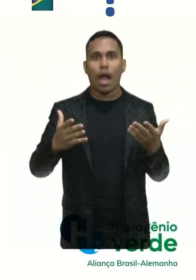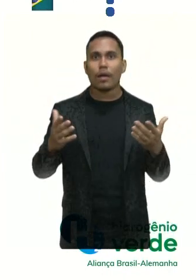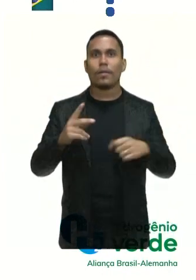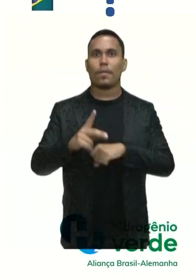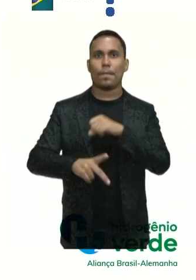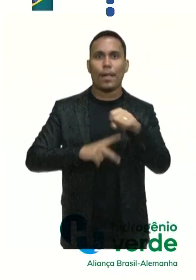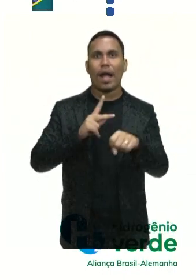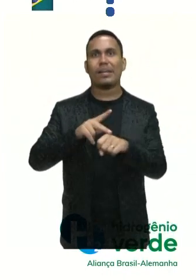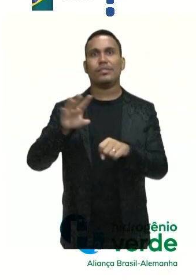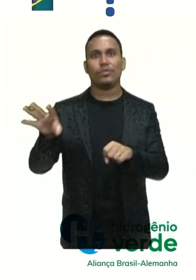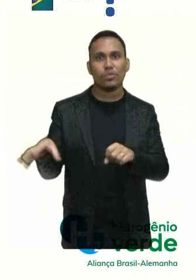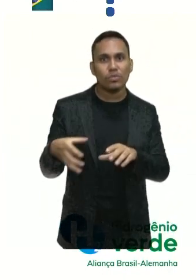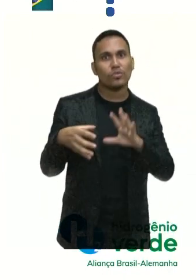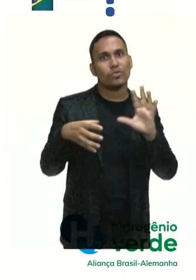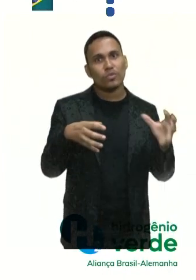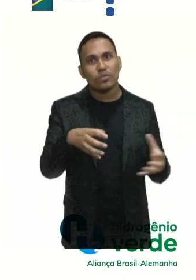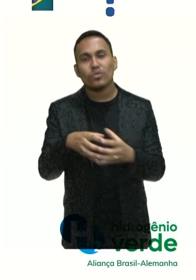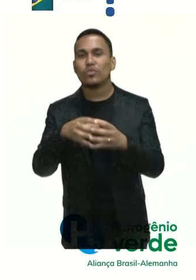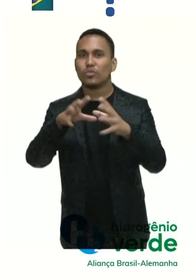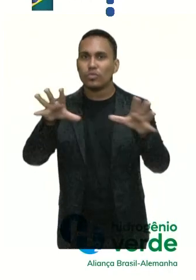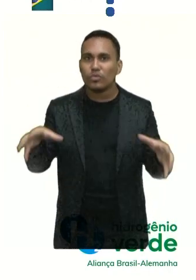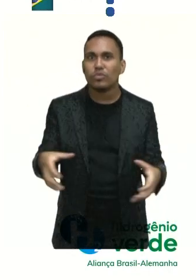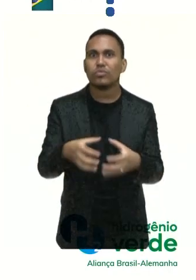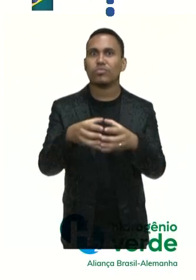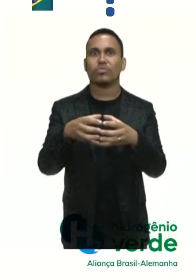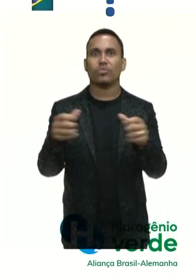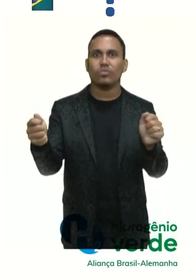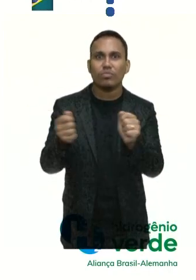see more and more countries